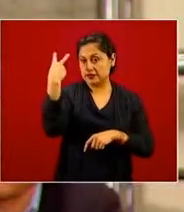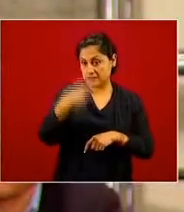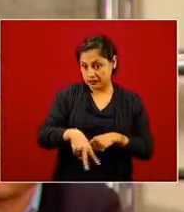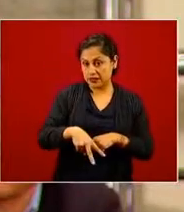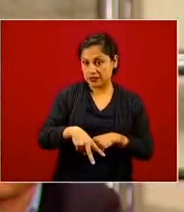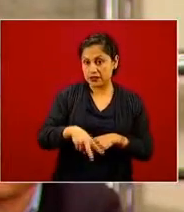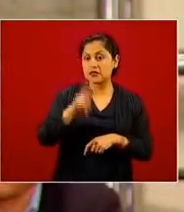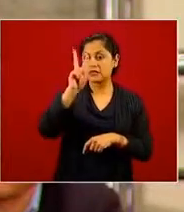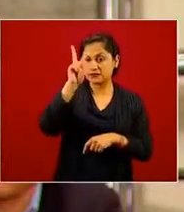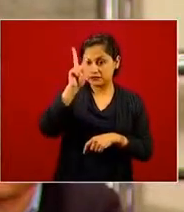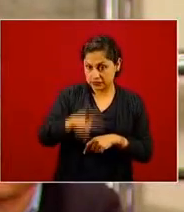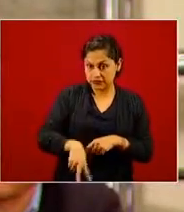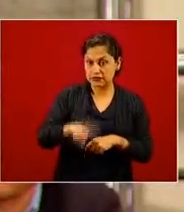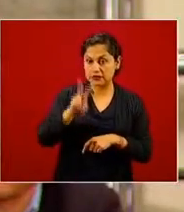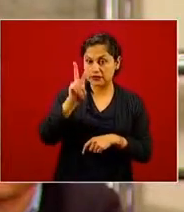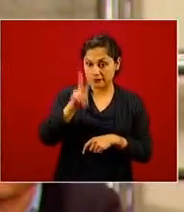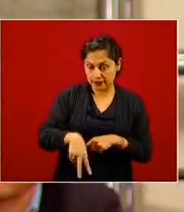accordingly,